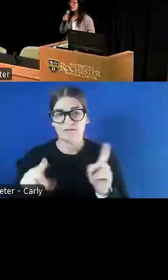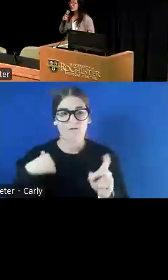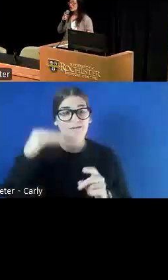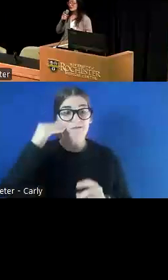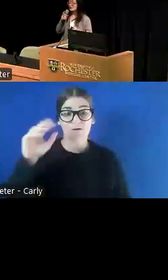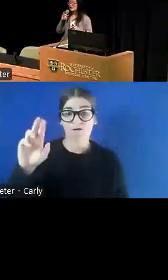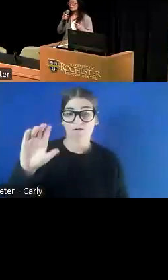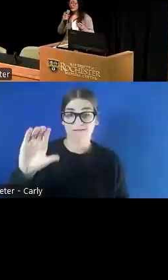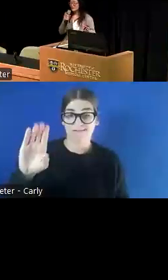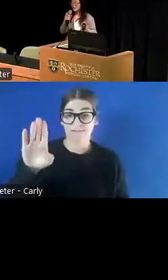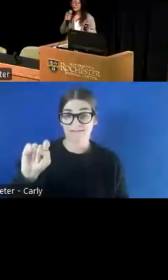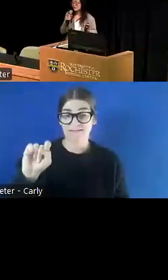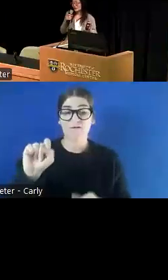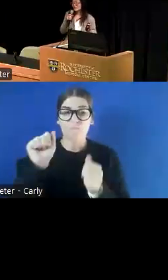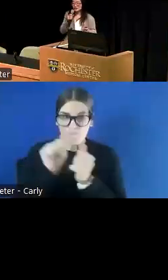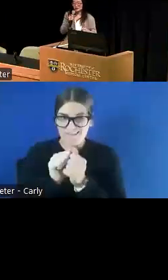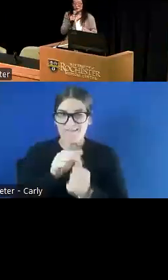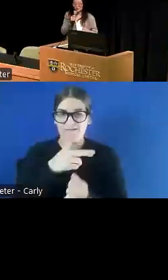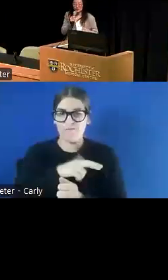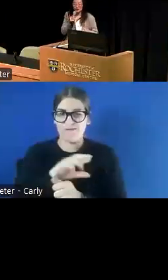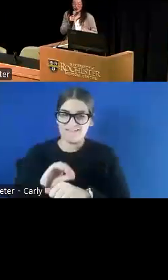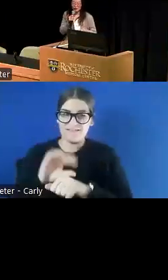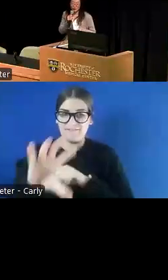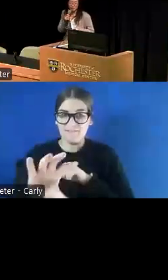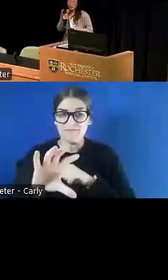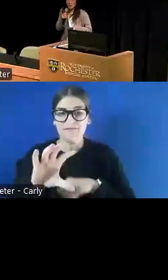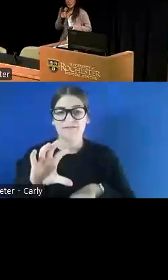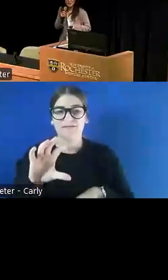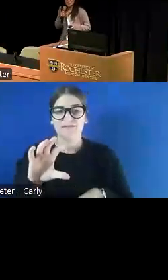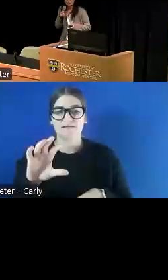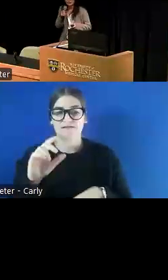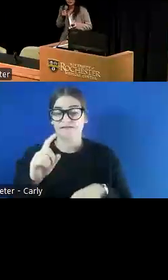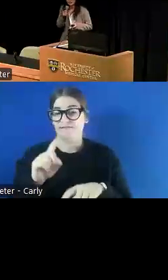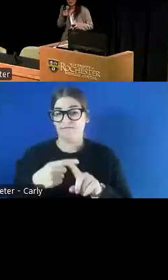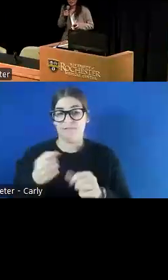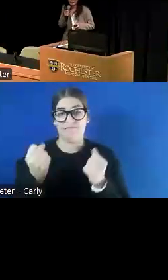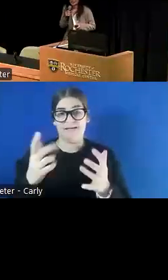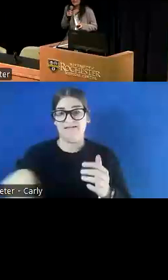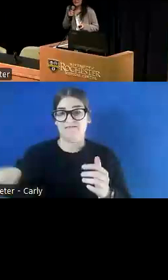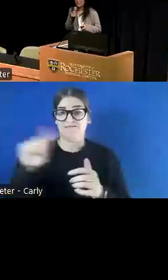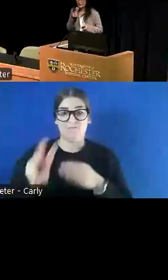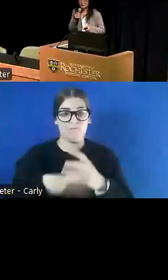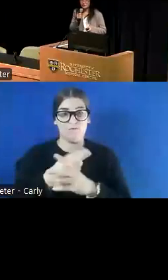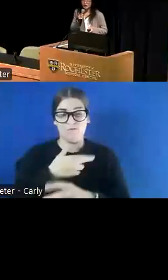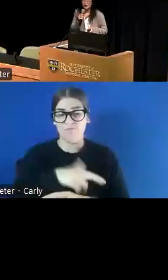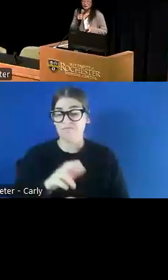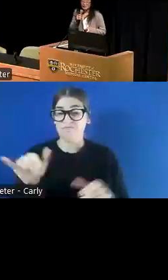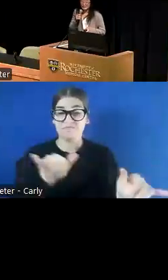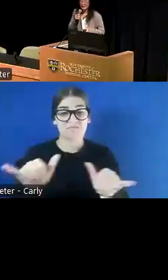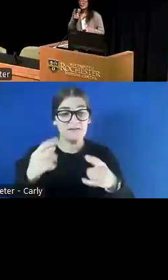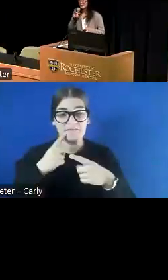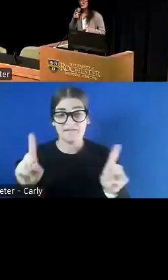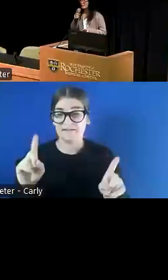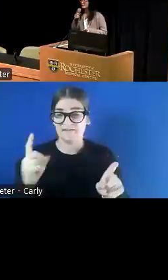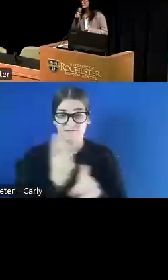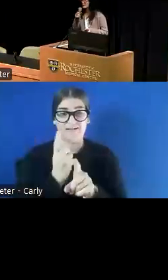therapy in all like 5 major world religions is just as effective as a conventional